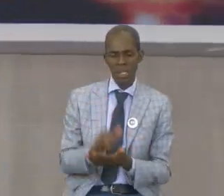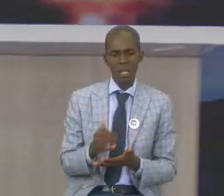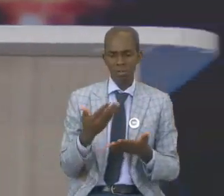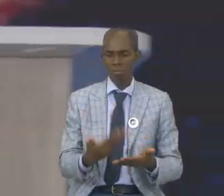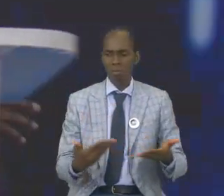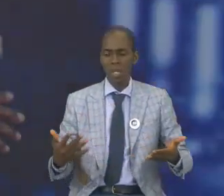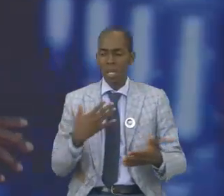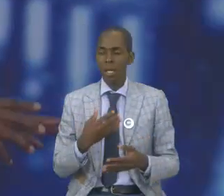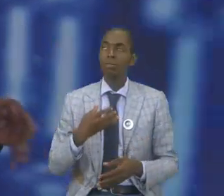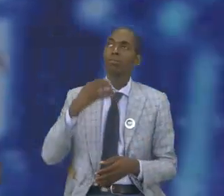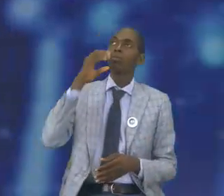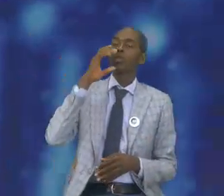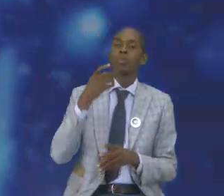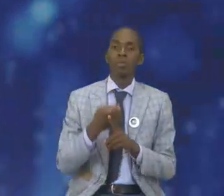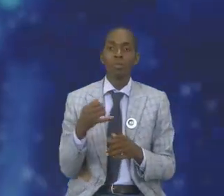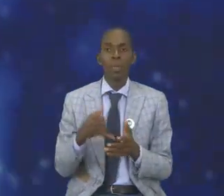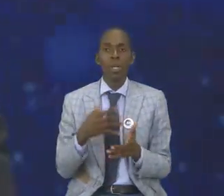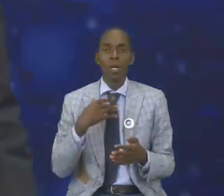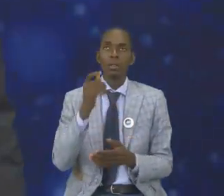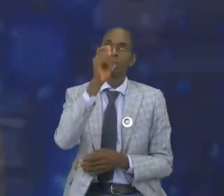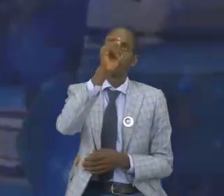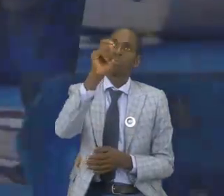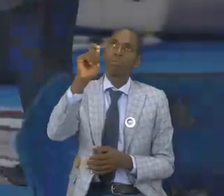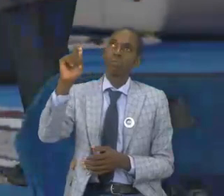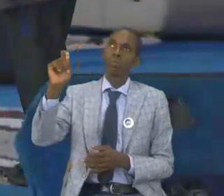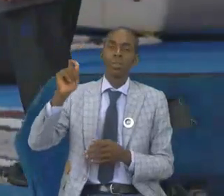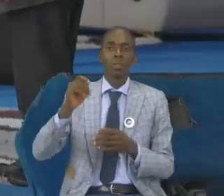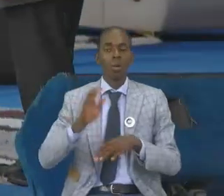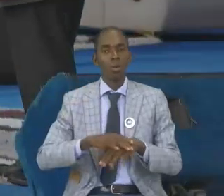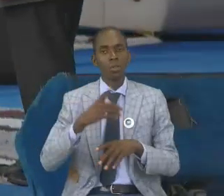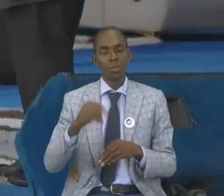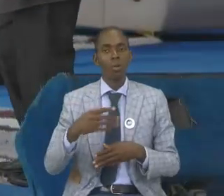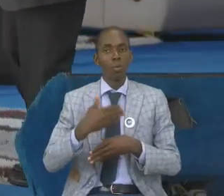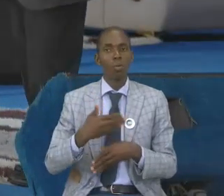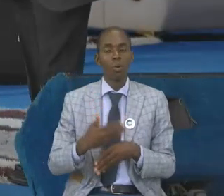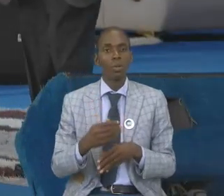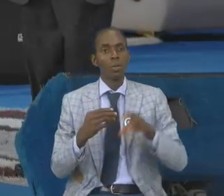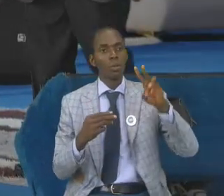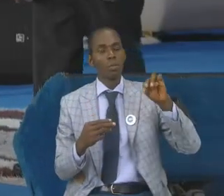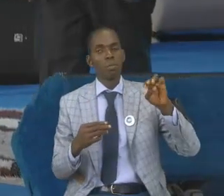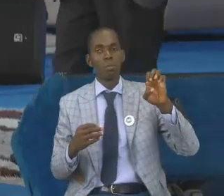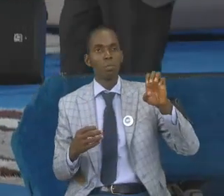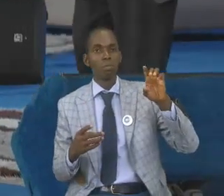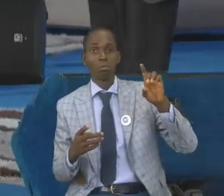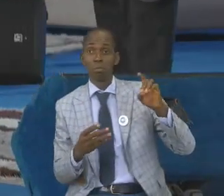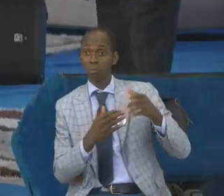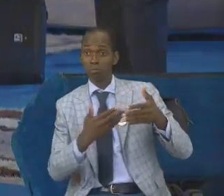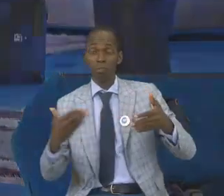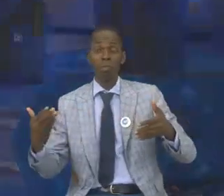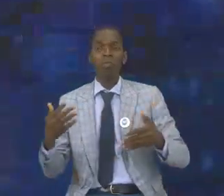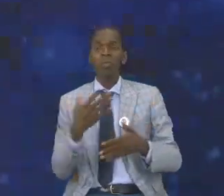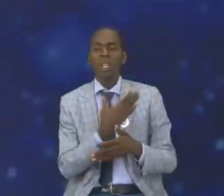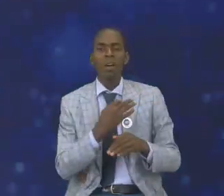that, and then the writing came on the wall, many tekel perishing, and he called